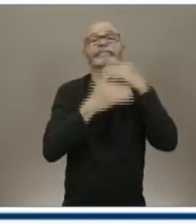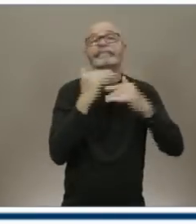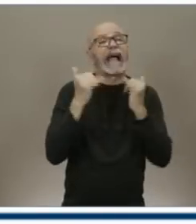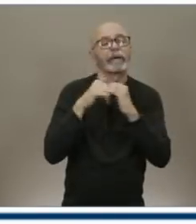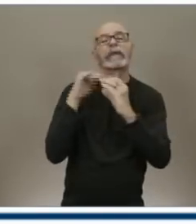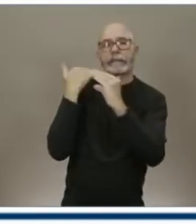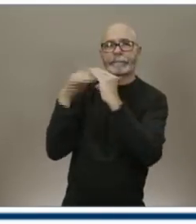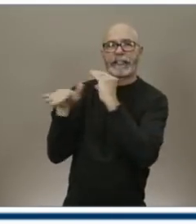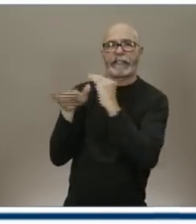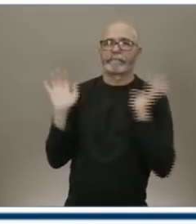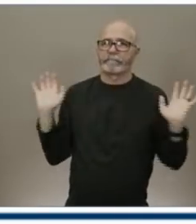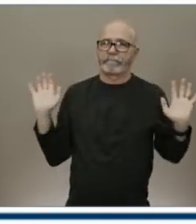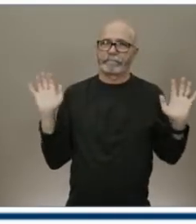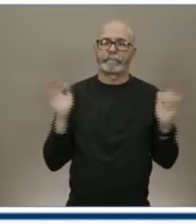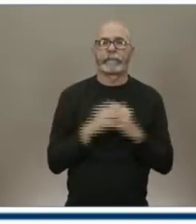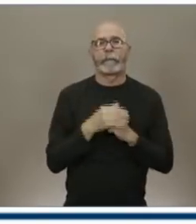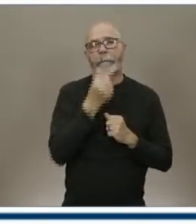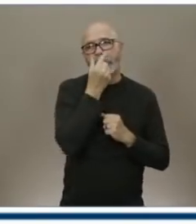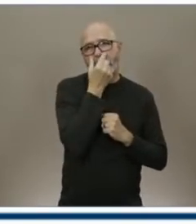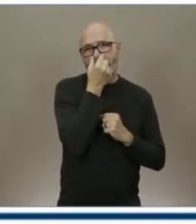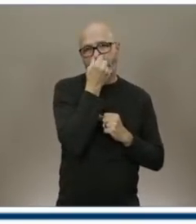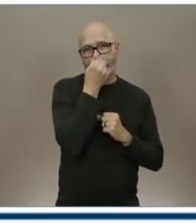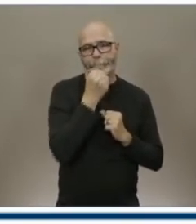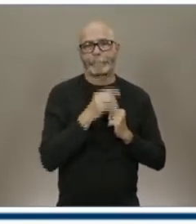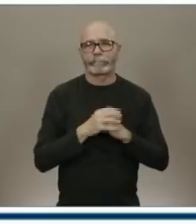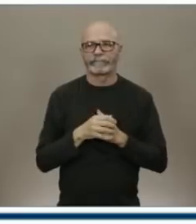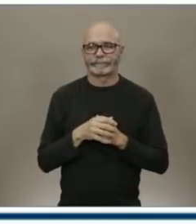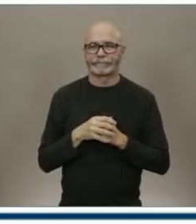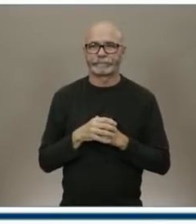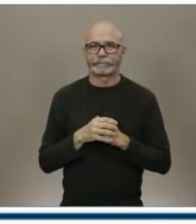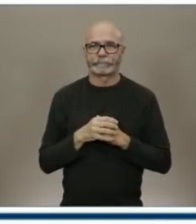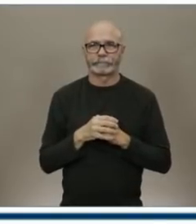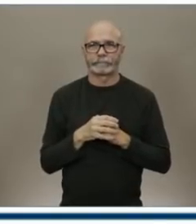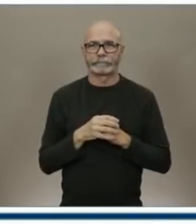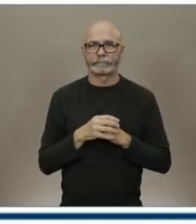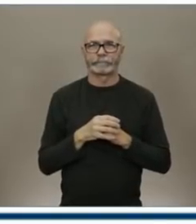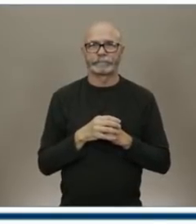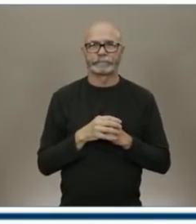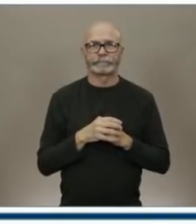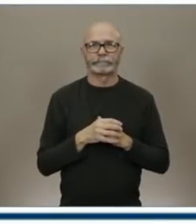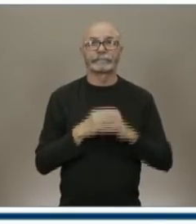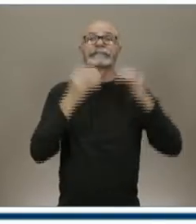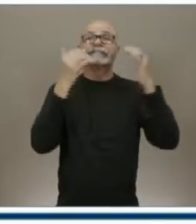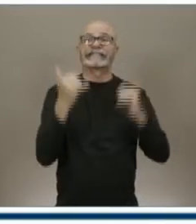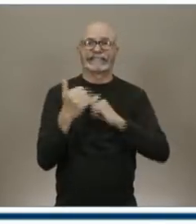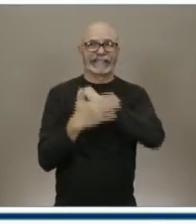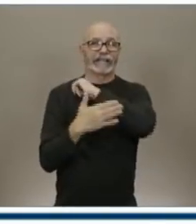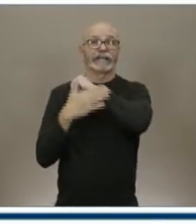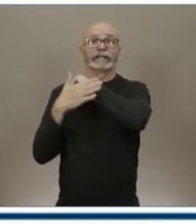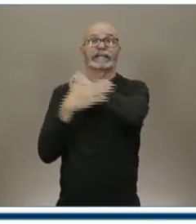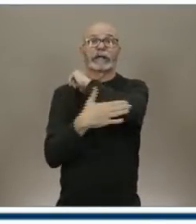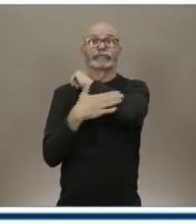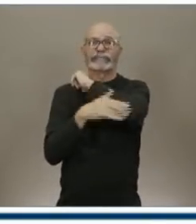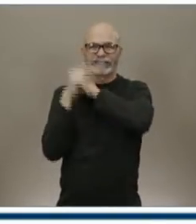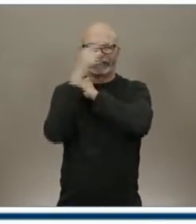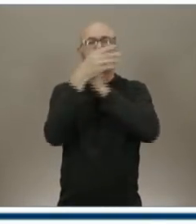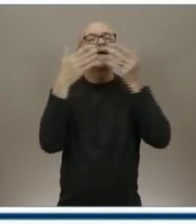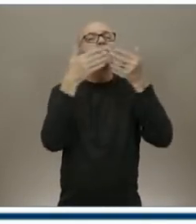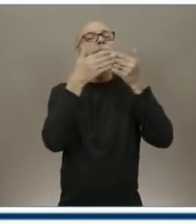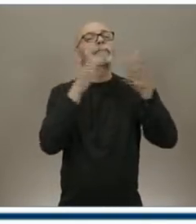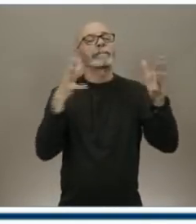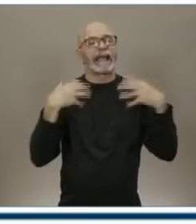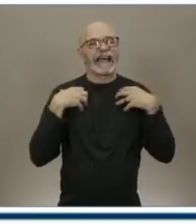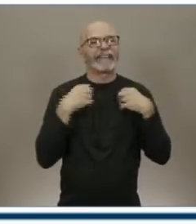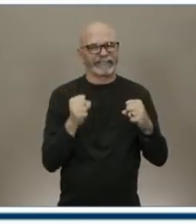that Dr. Theresa Tam, our Chief Public Health Officer for the country, said yesterday. When she was talking about the rollout of the